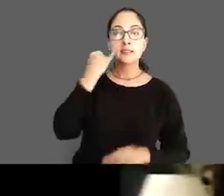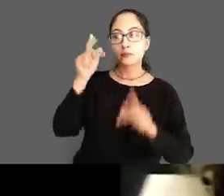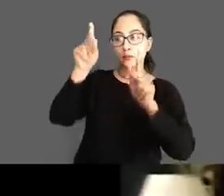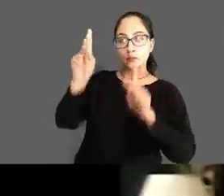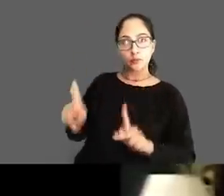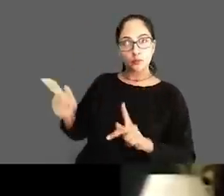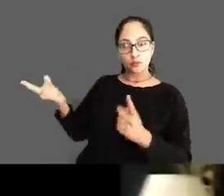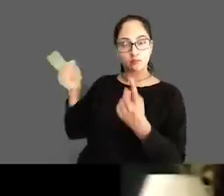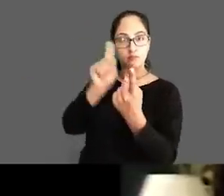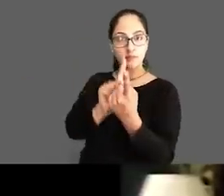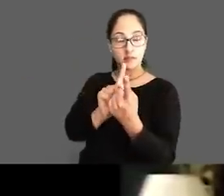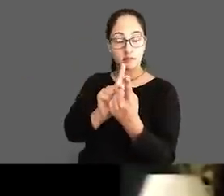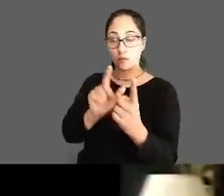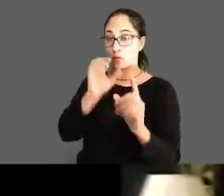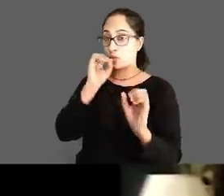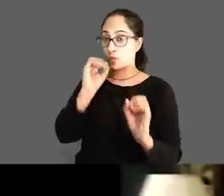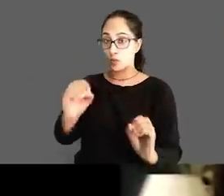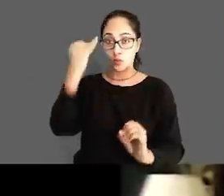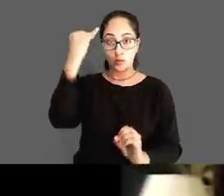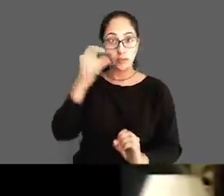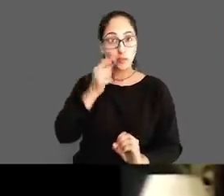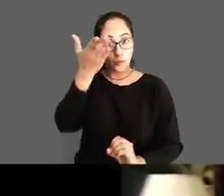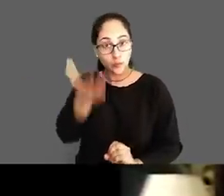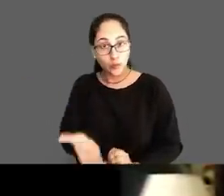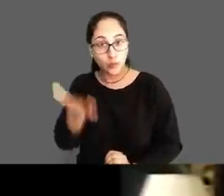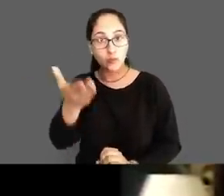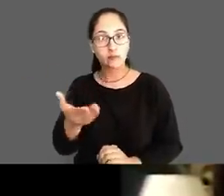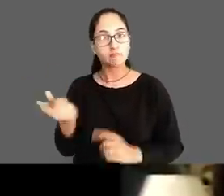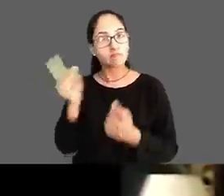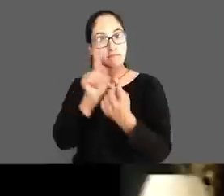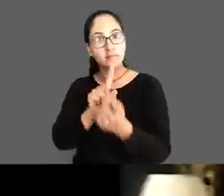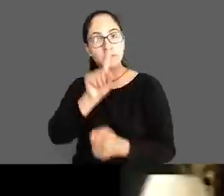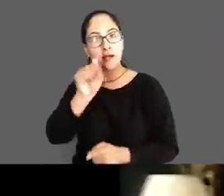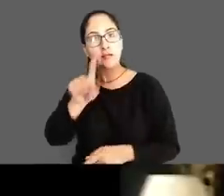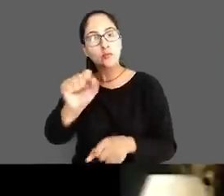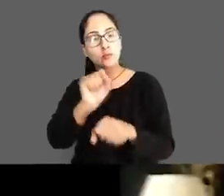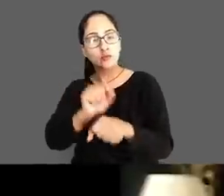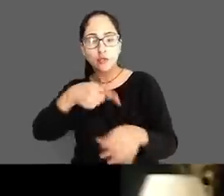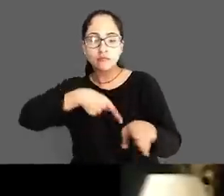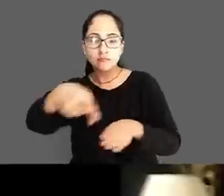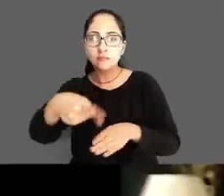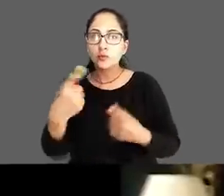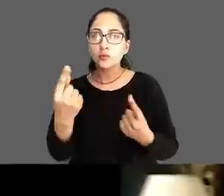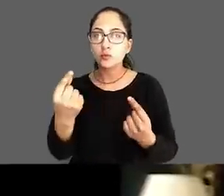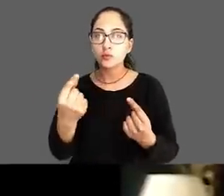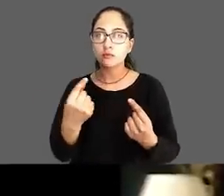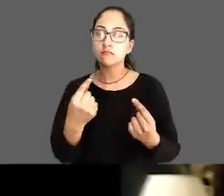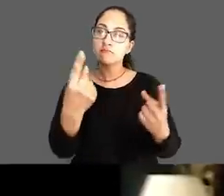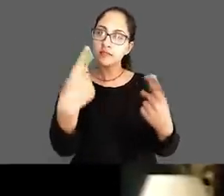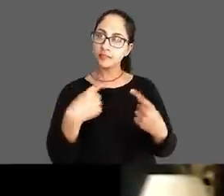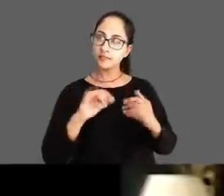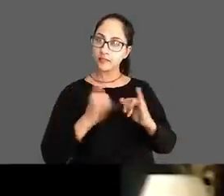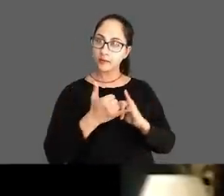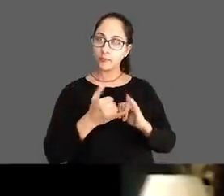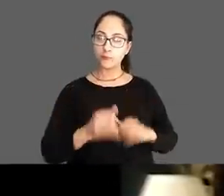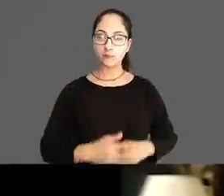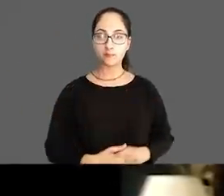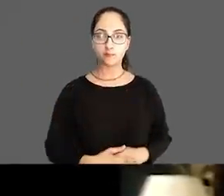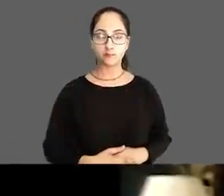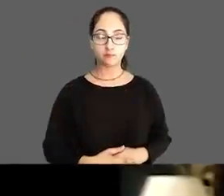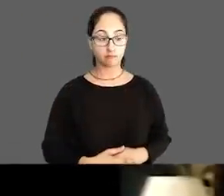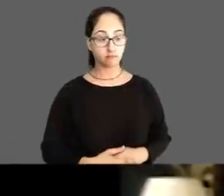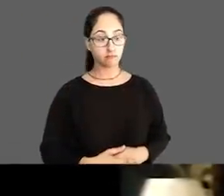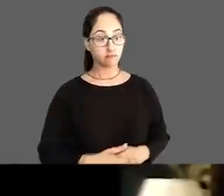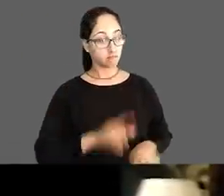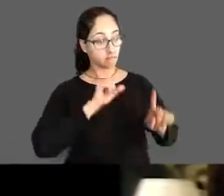had no idea who you were or what you were came up to you and said, what do you do for a living? What would be your reply? I would